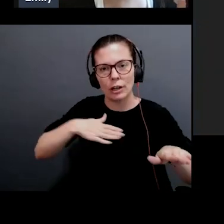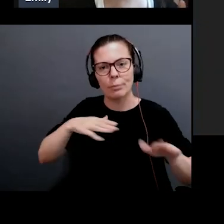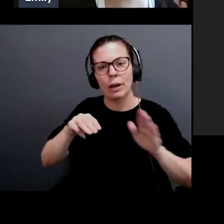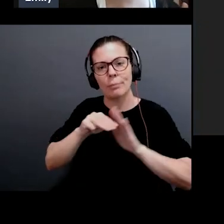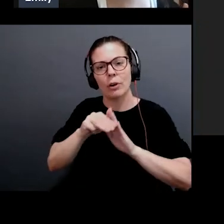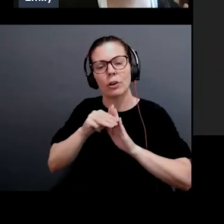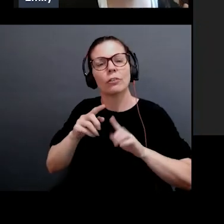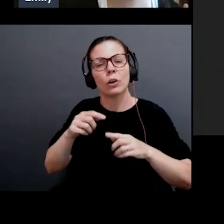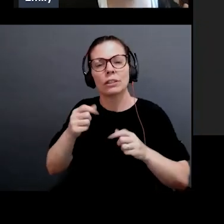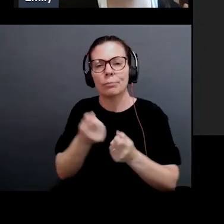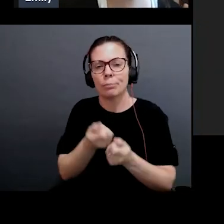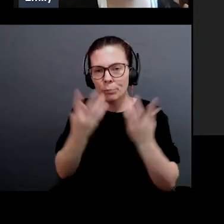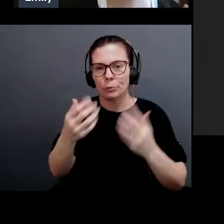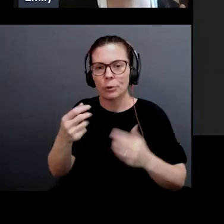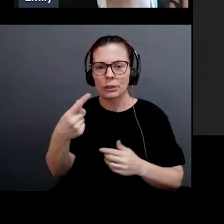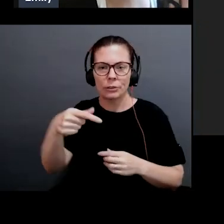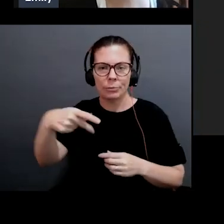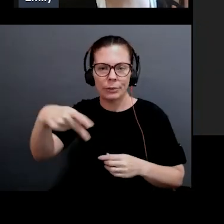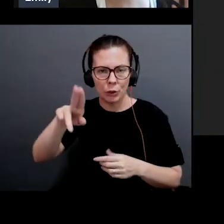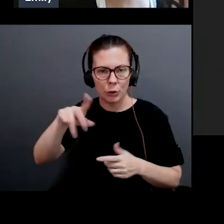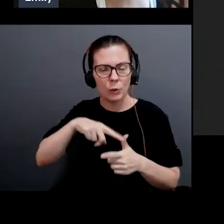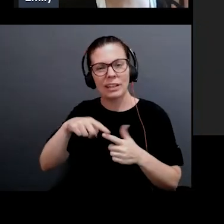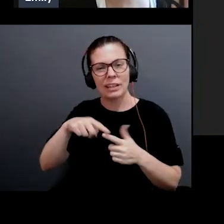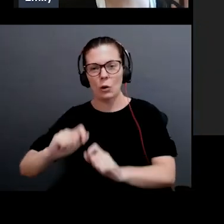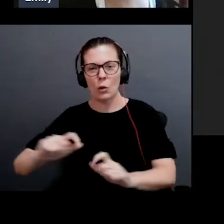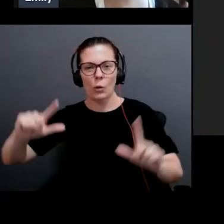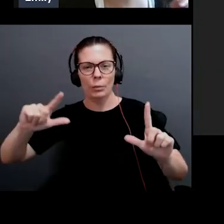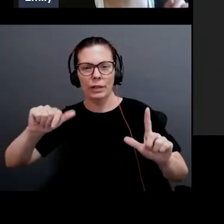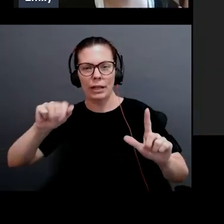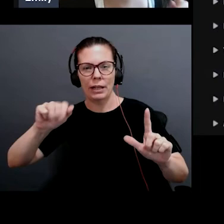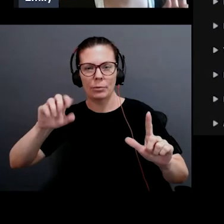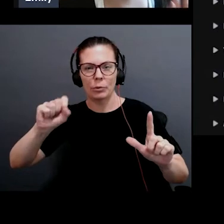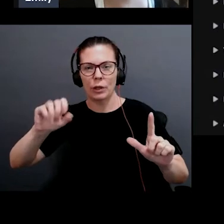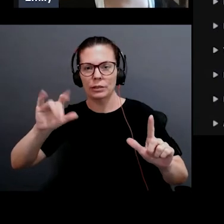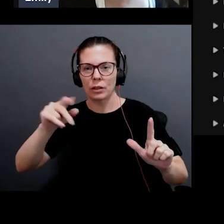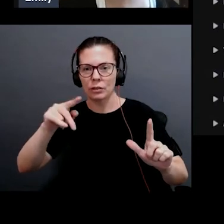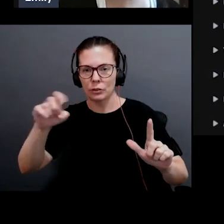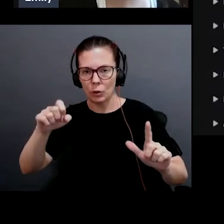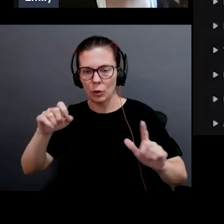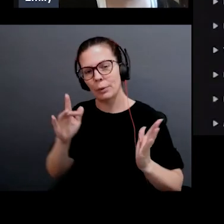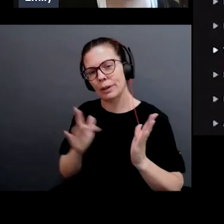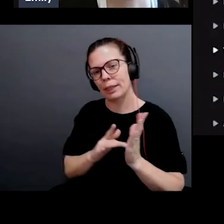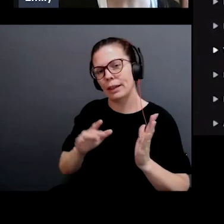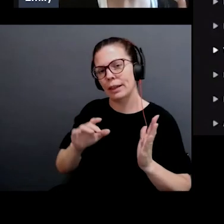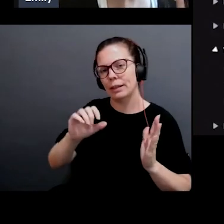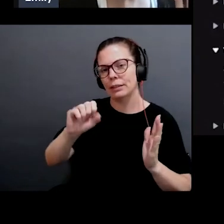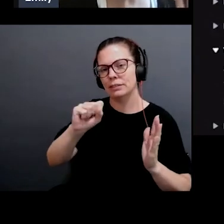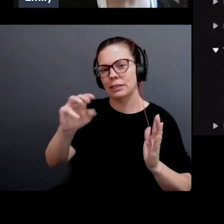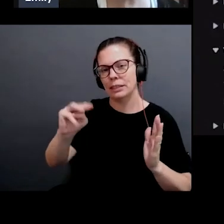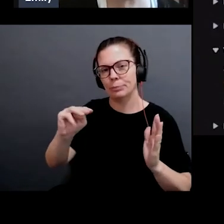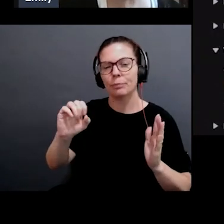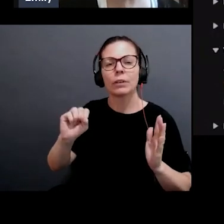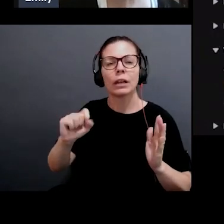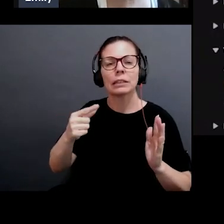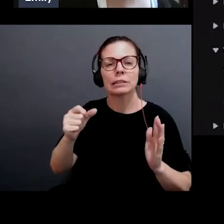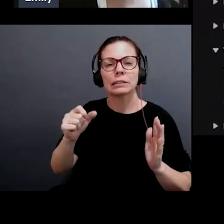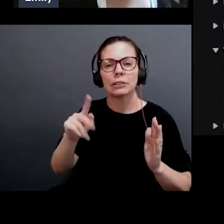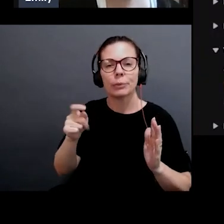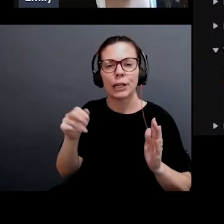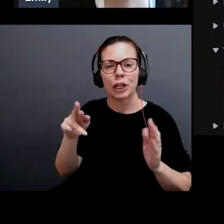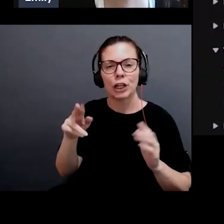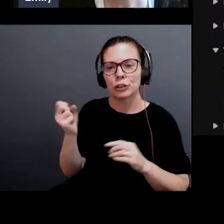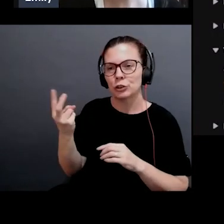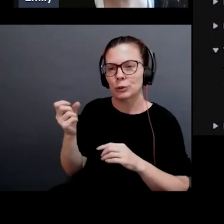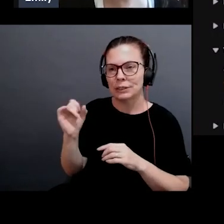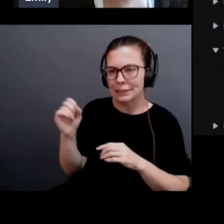over to the AWS console. I'm going to check out SageMaker and just give me 2 seconds here. Mhm. I'm going to Yes, we open are up getting very training. close